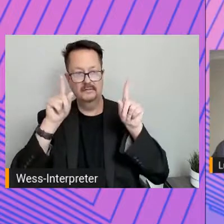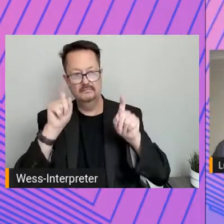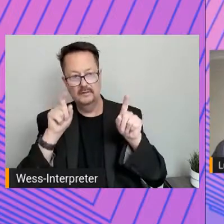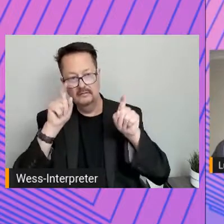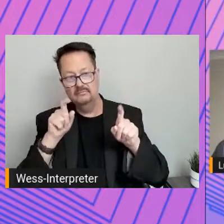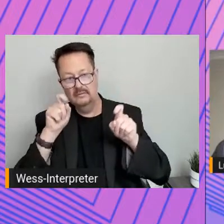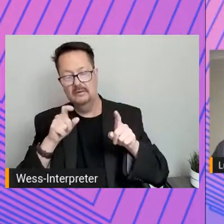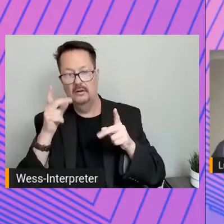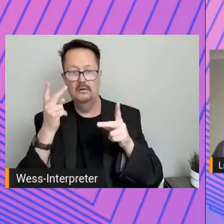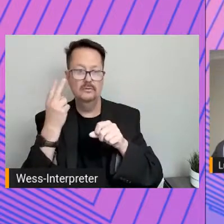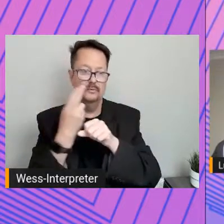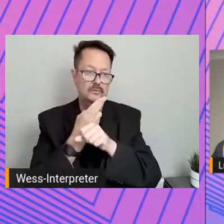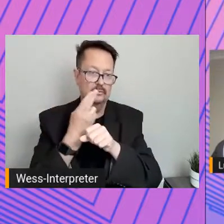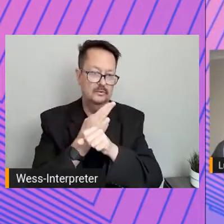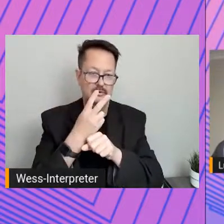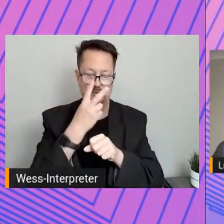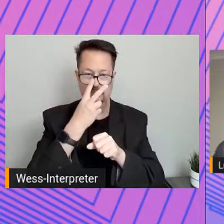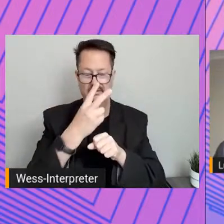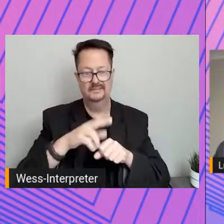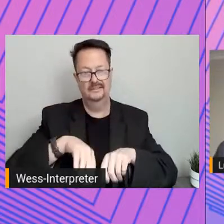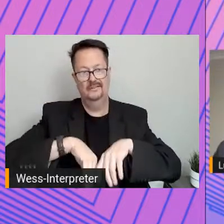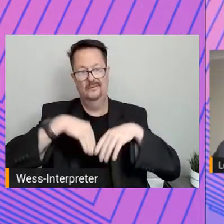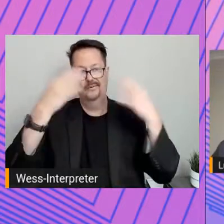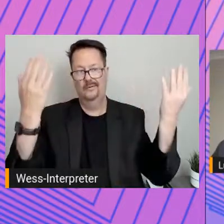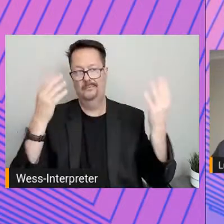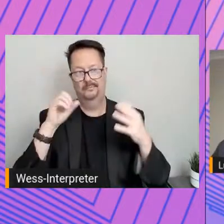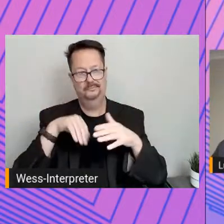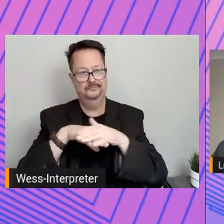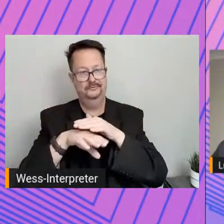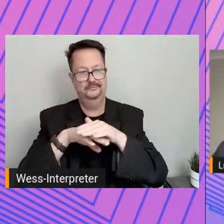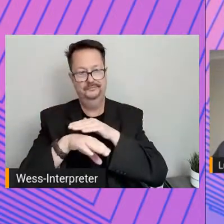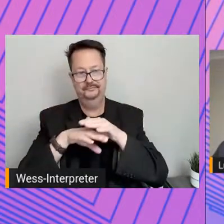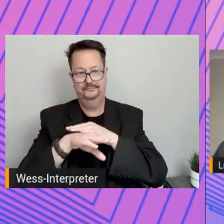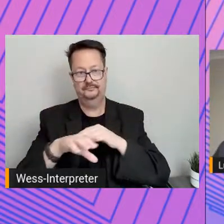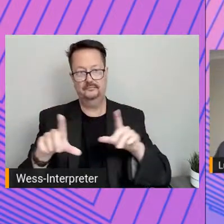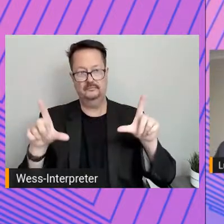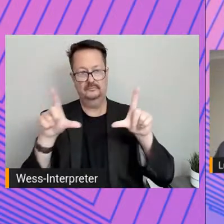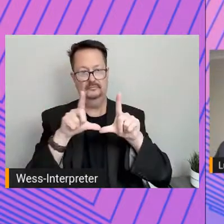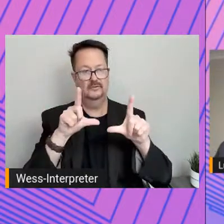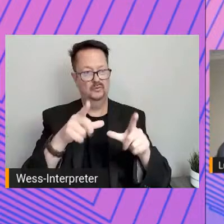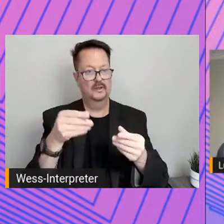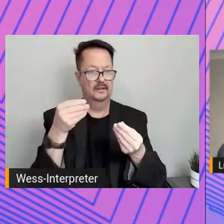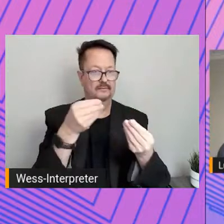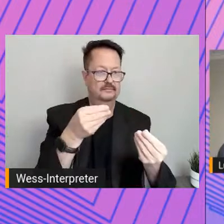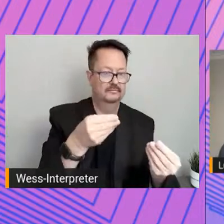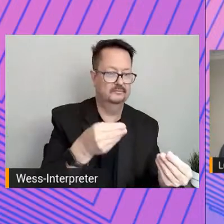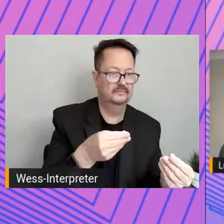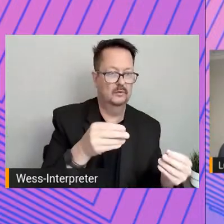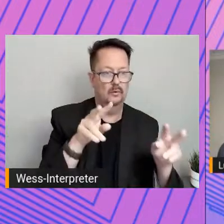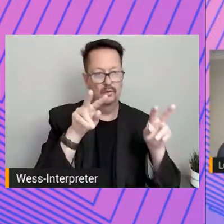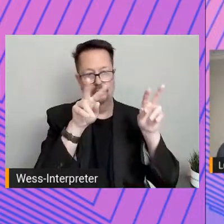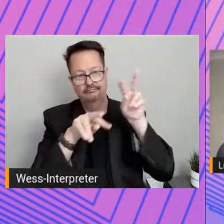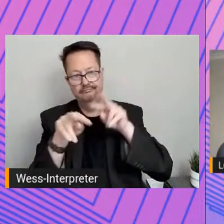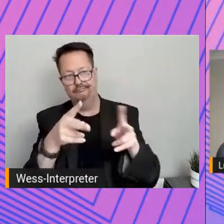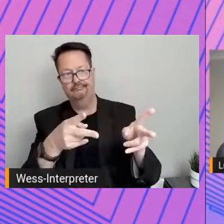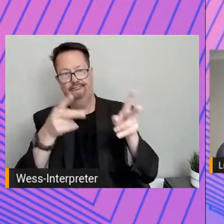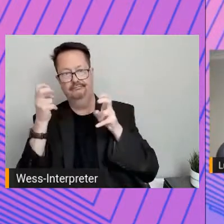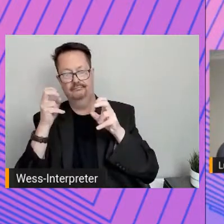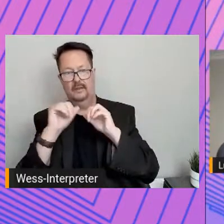And you'll see the open source license over there. So feel free to contribute to it or use it however you see fit.